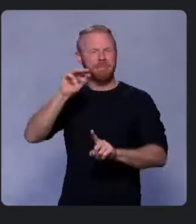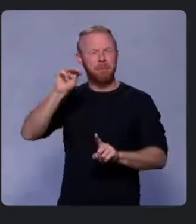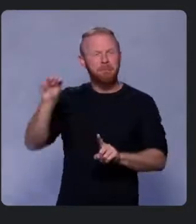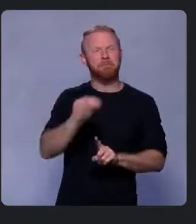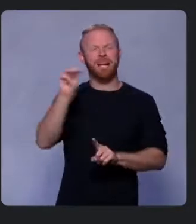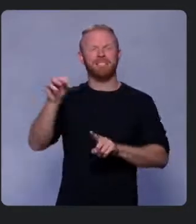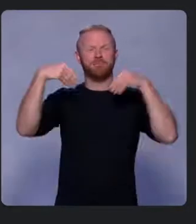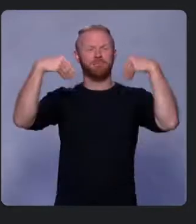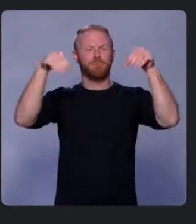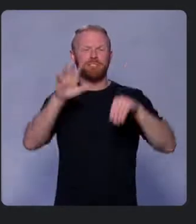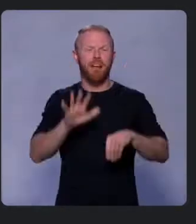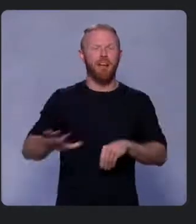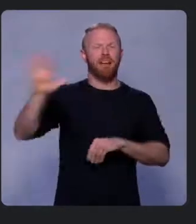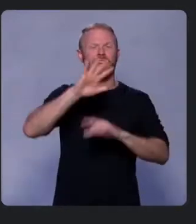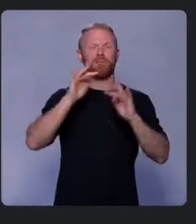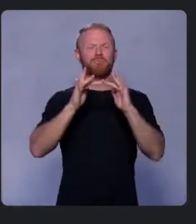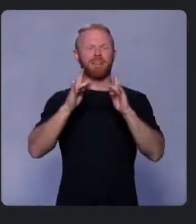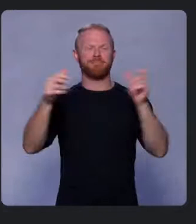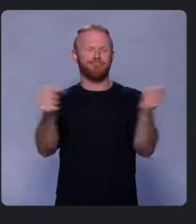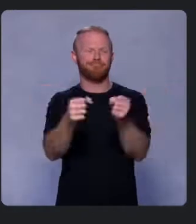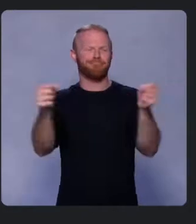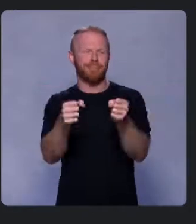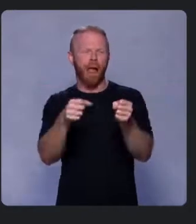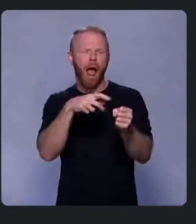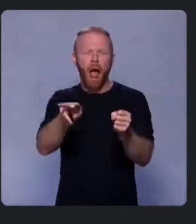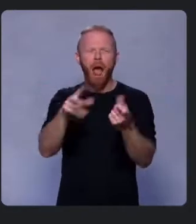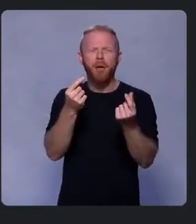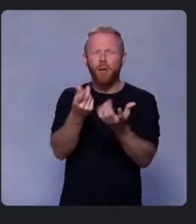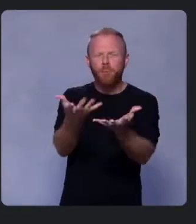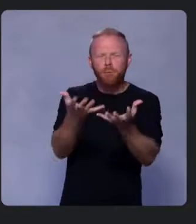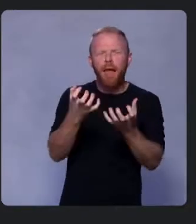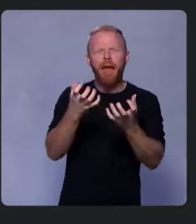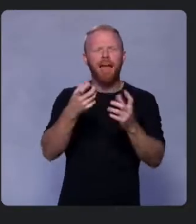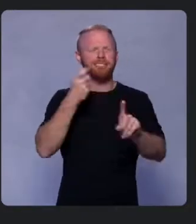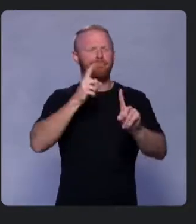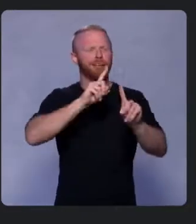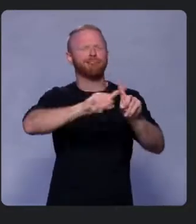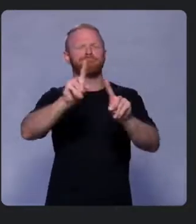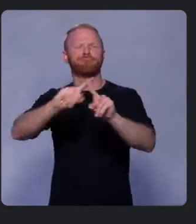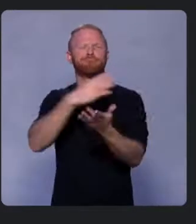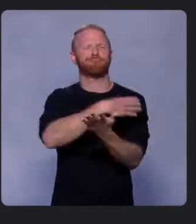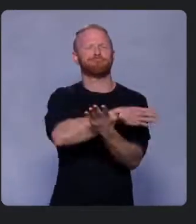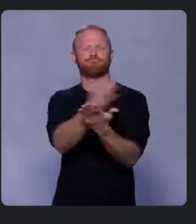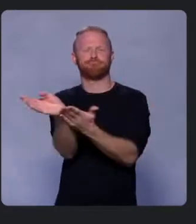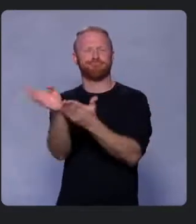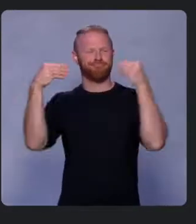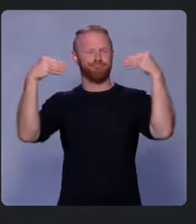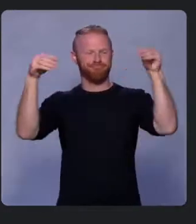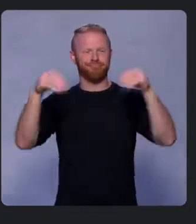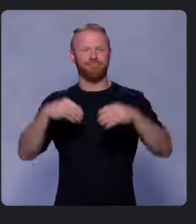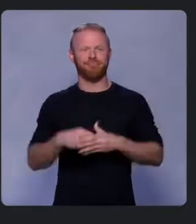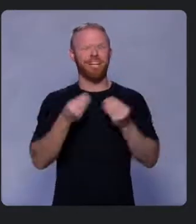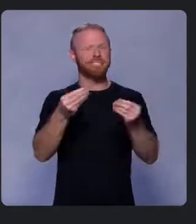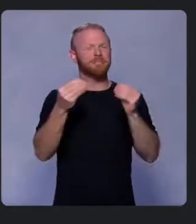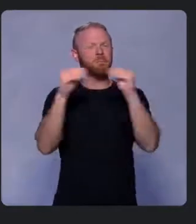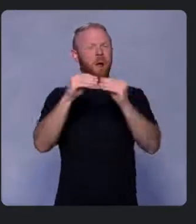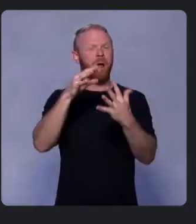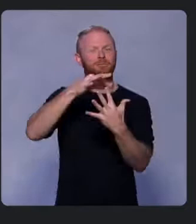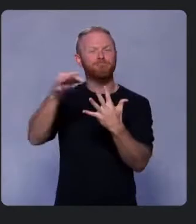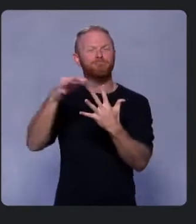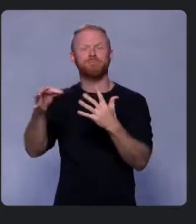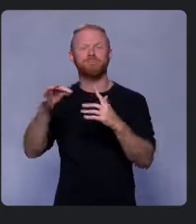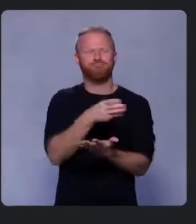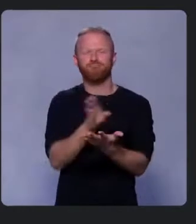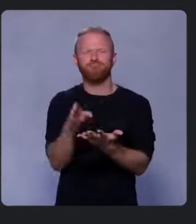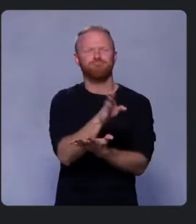find more of what you're looking for from a broader range of sellers, and giving you just as much or more choice in the digital world as you have in the